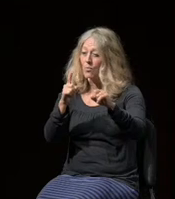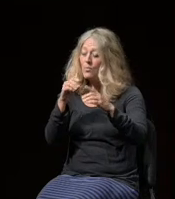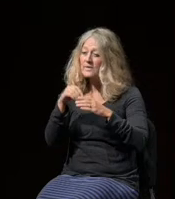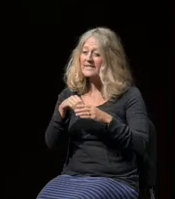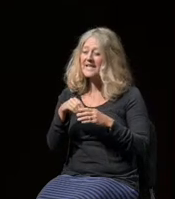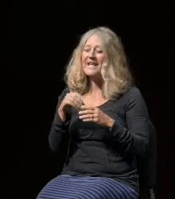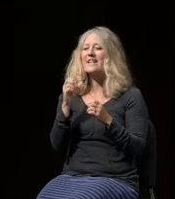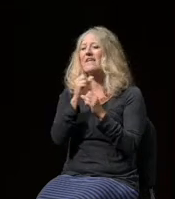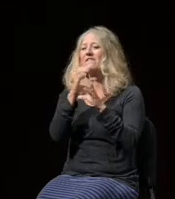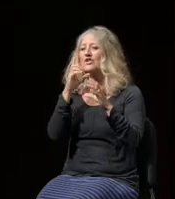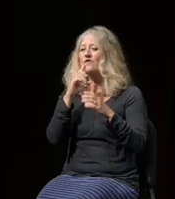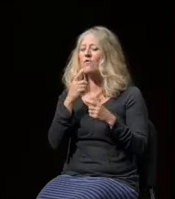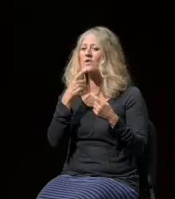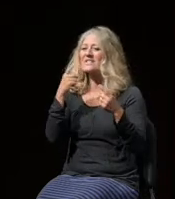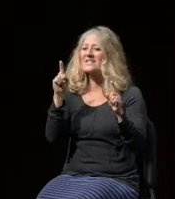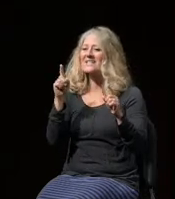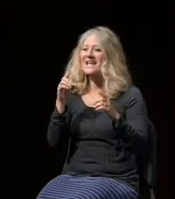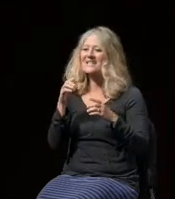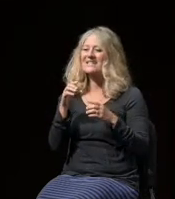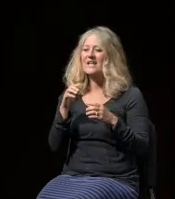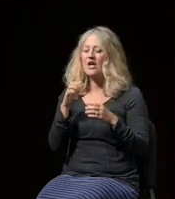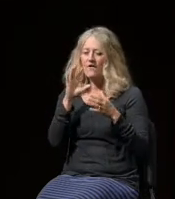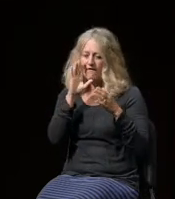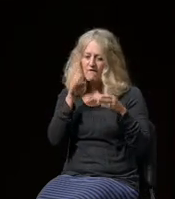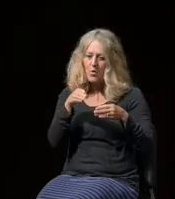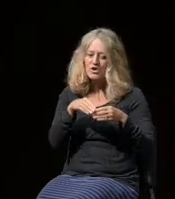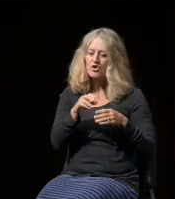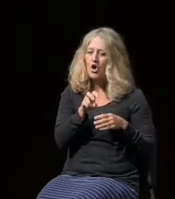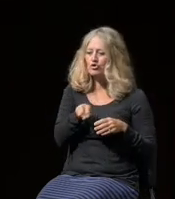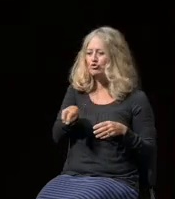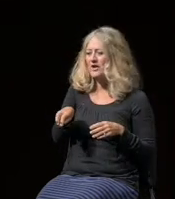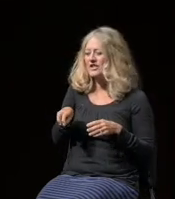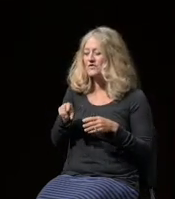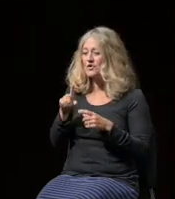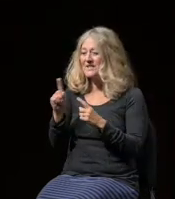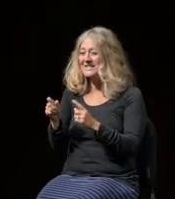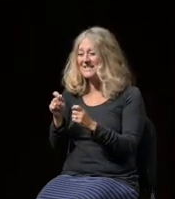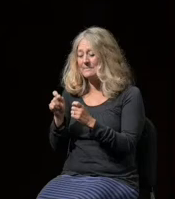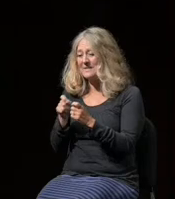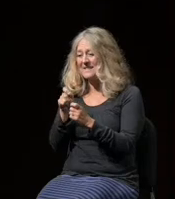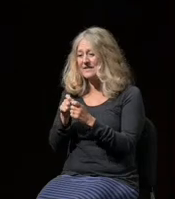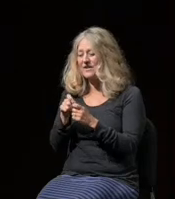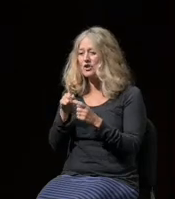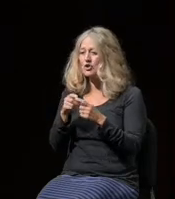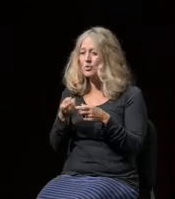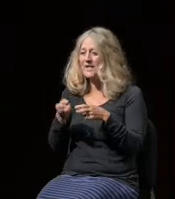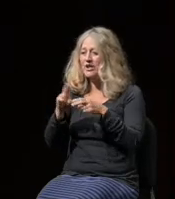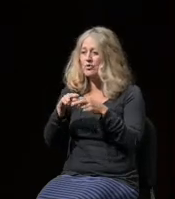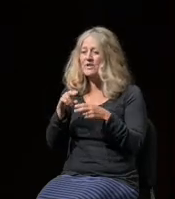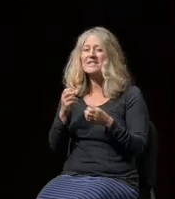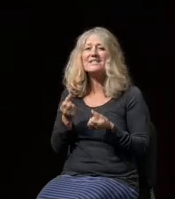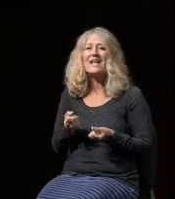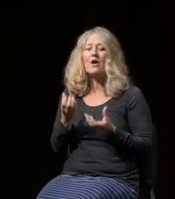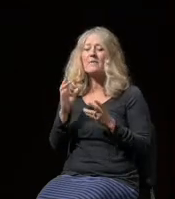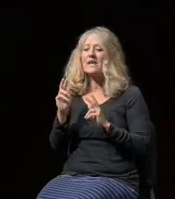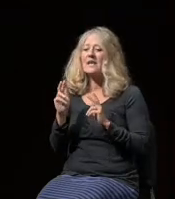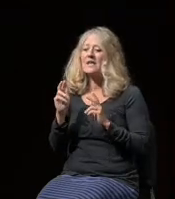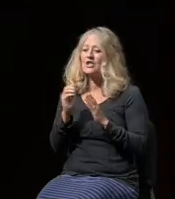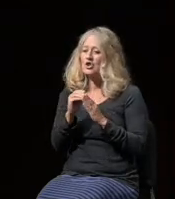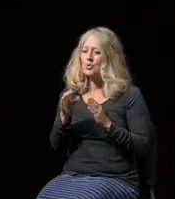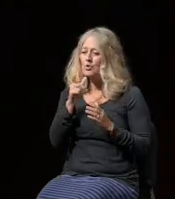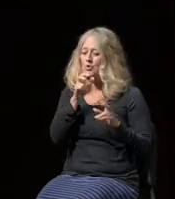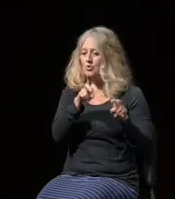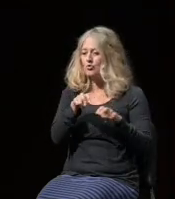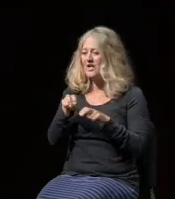for success around transfer. Specifically, one of those was to increase the number of students who